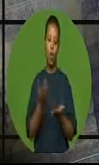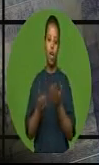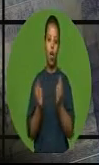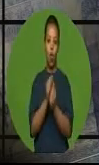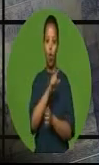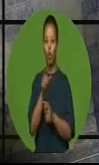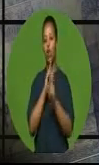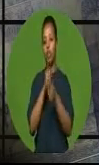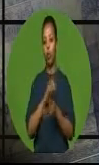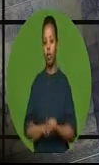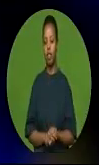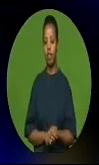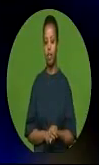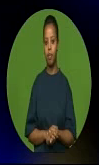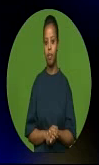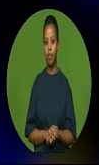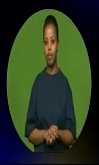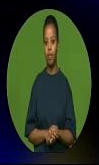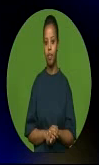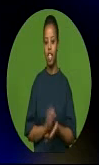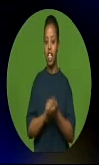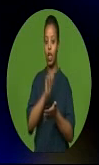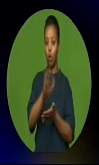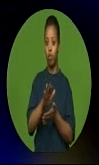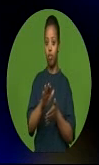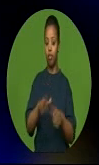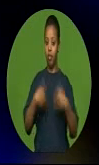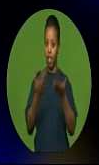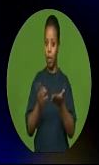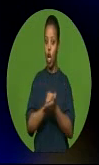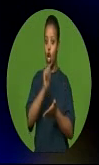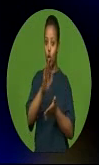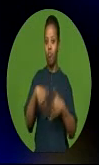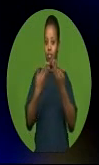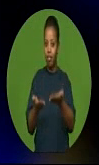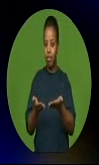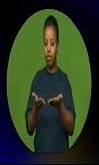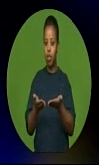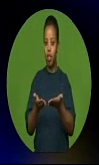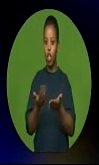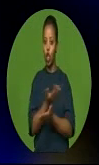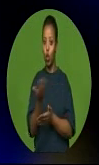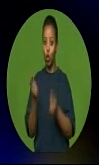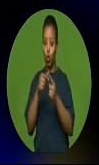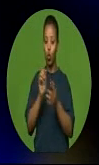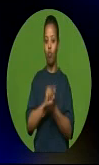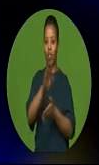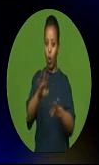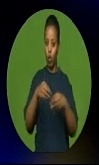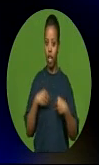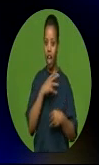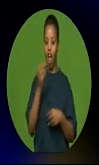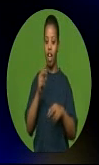with your responses. The consignor consigns goods to consignee and